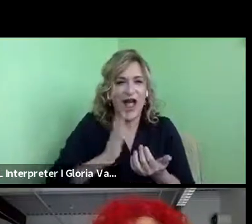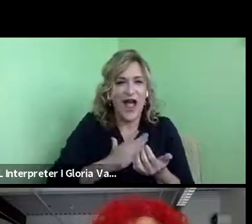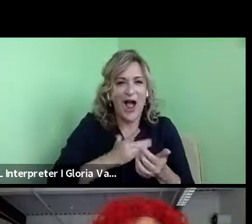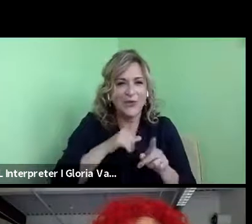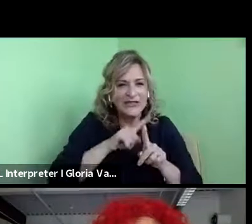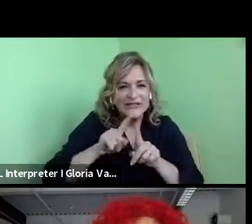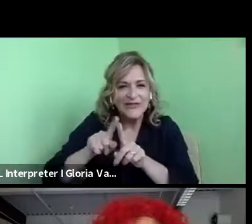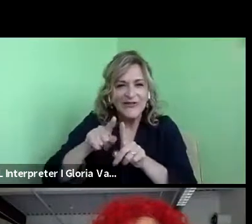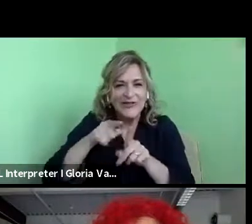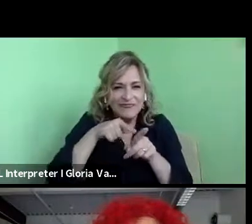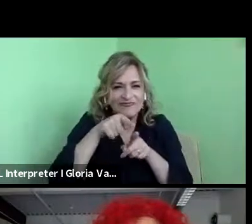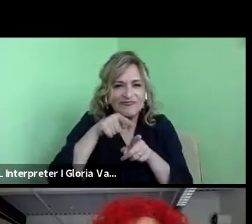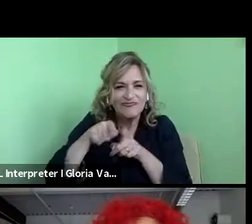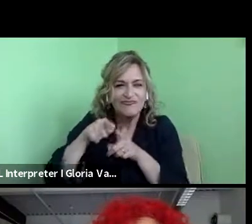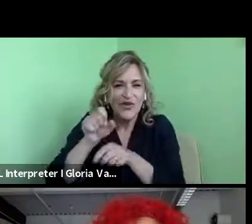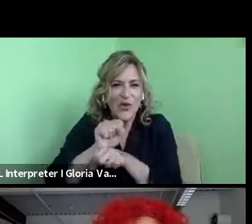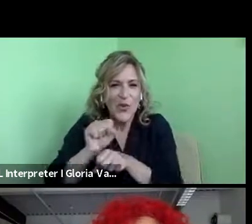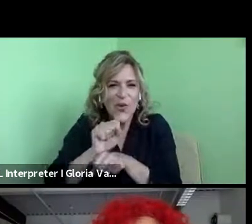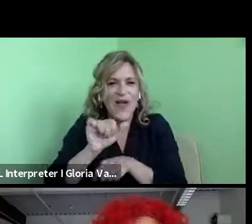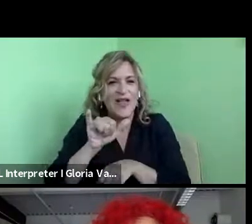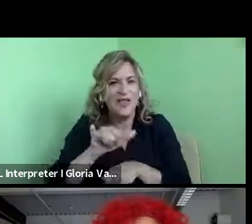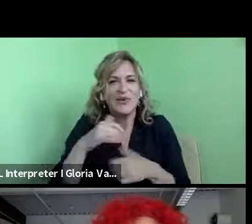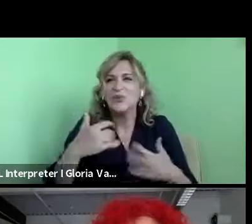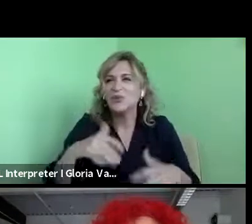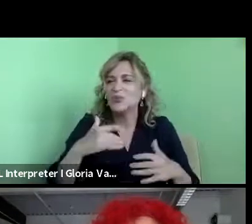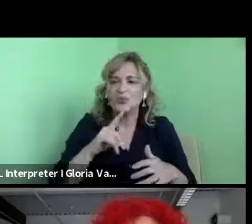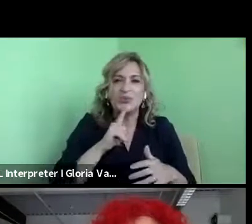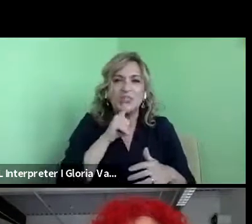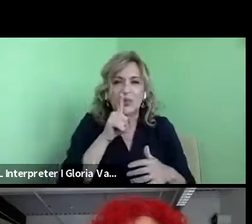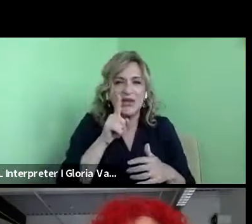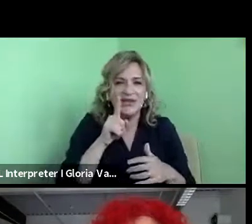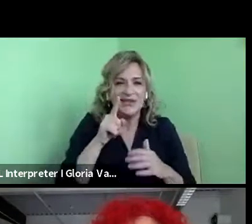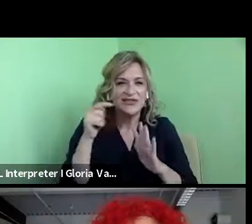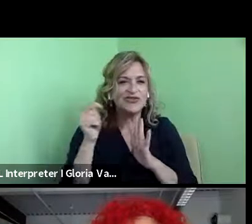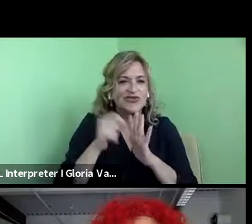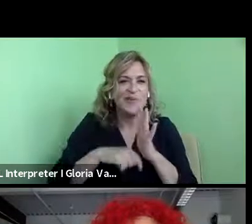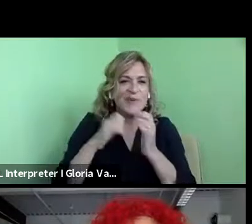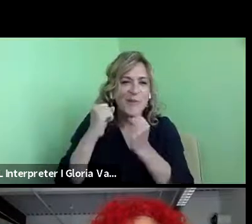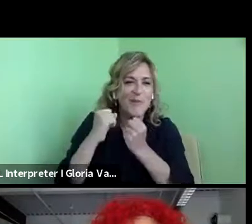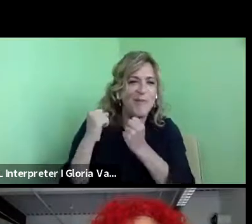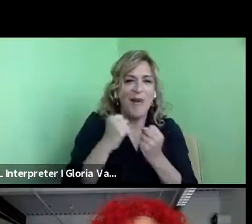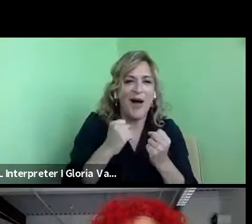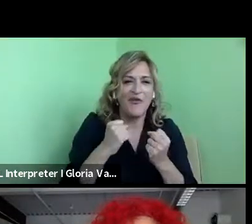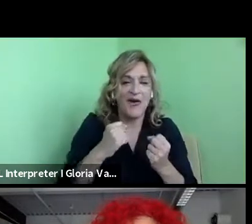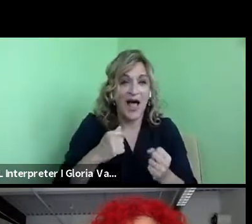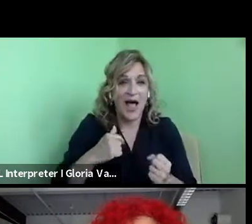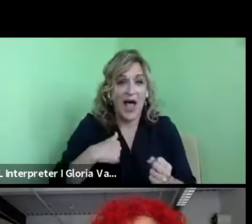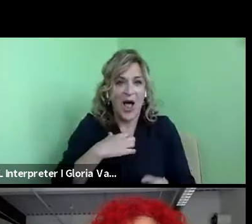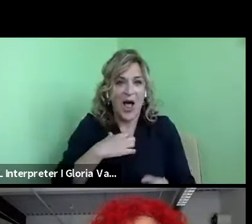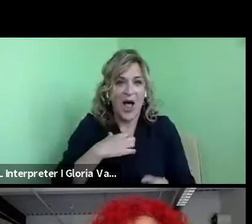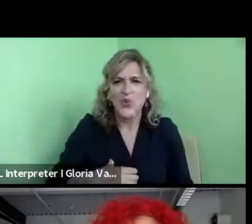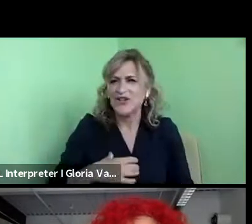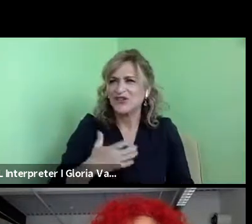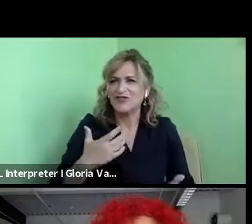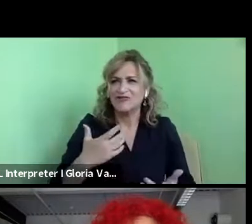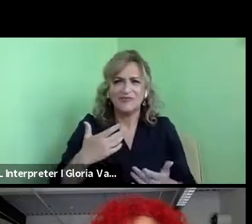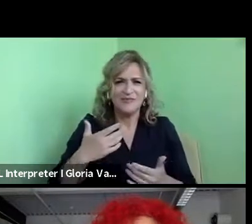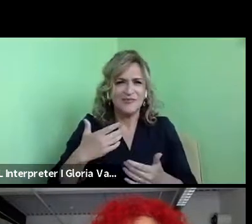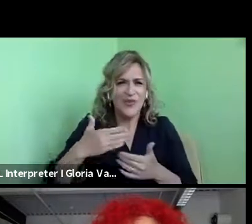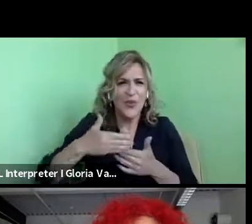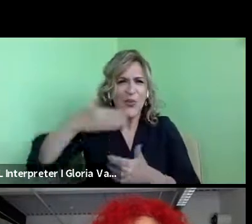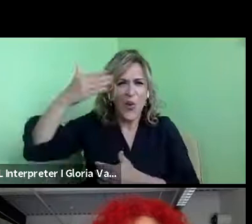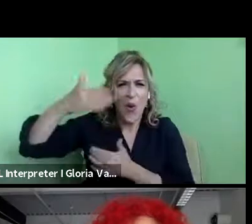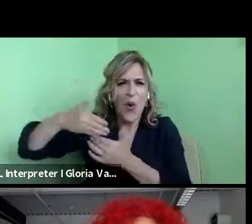disciplines that we work in, it's extremely powerful. I wish that these walls between like different mediums